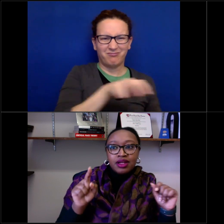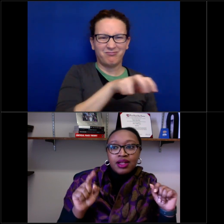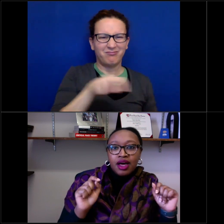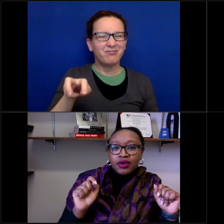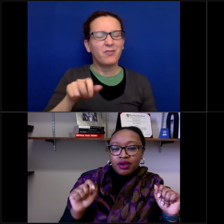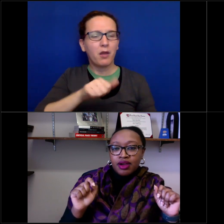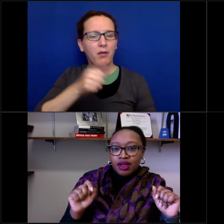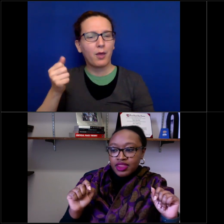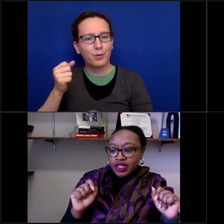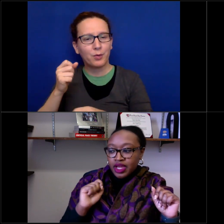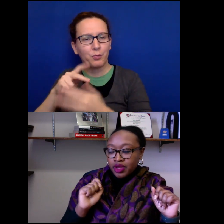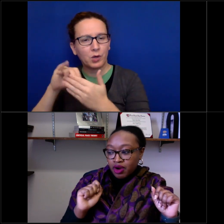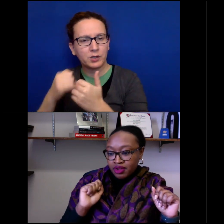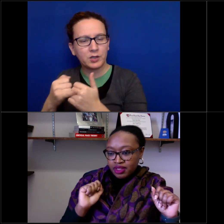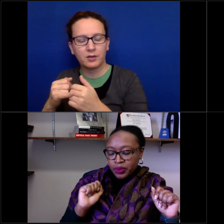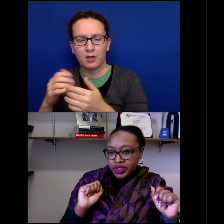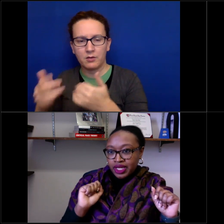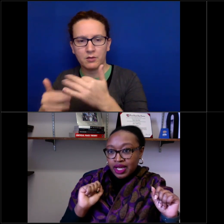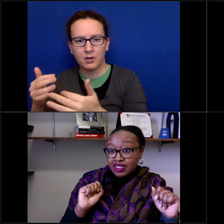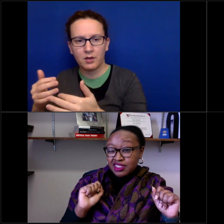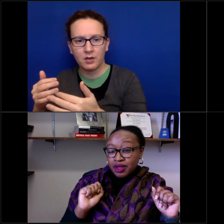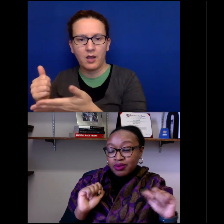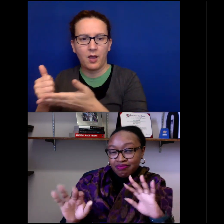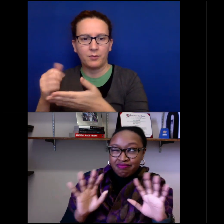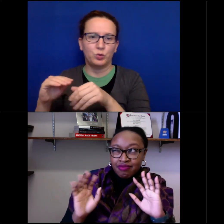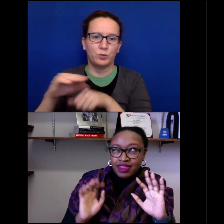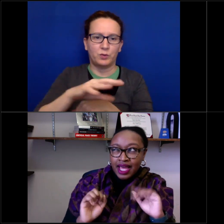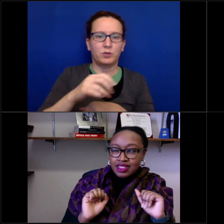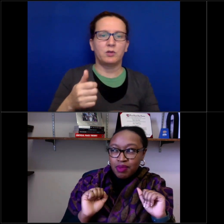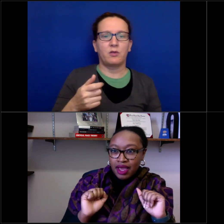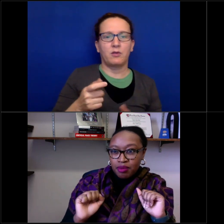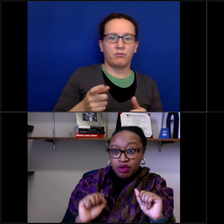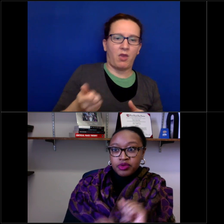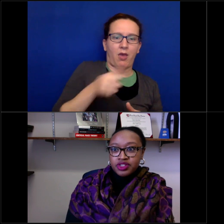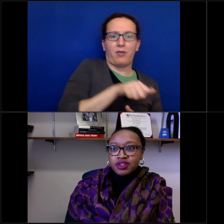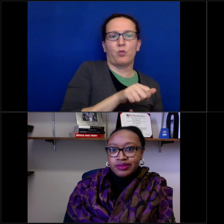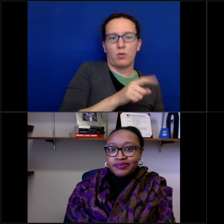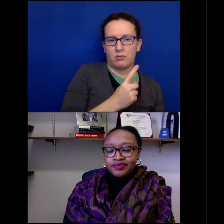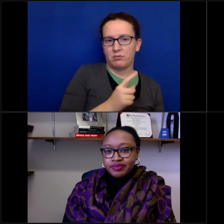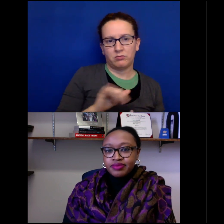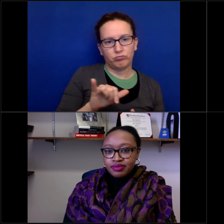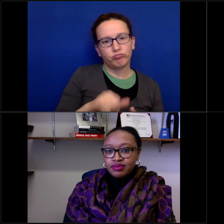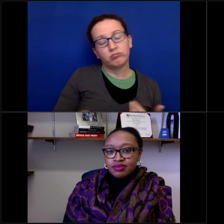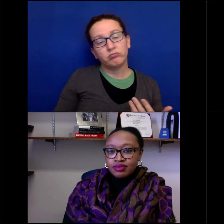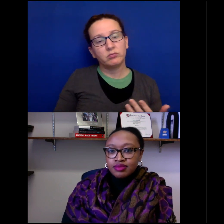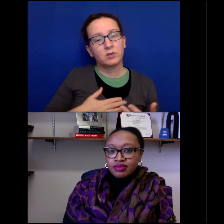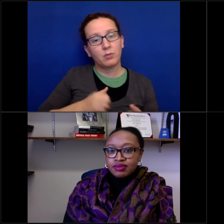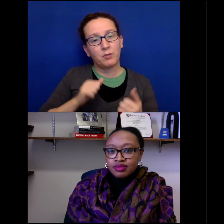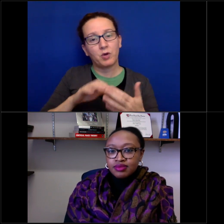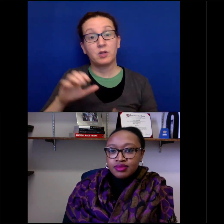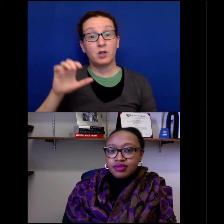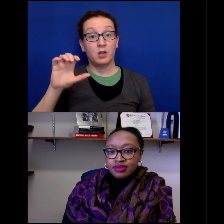inform another thing that you're currently working on. So that's my approach. I agree. When you're stuck, I